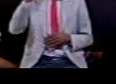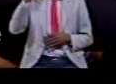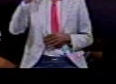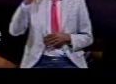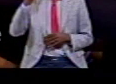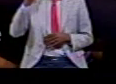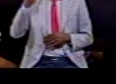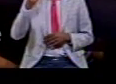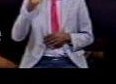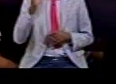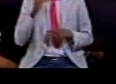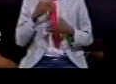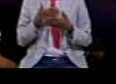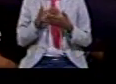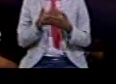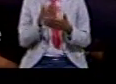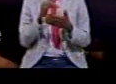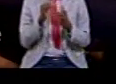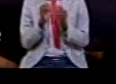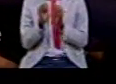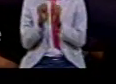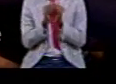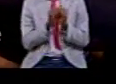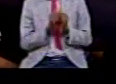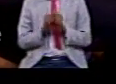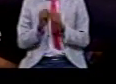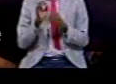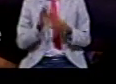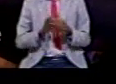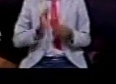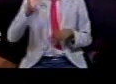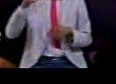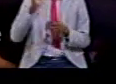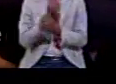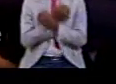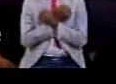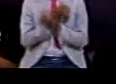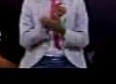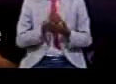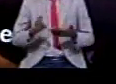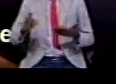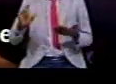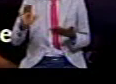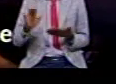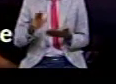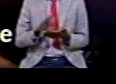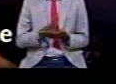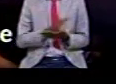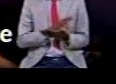thine, closely bound in thy love divine.